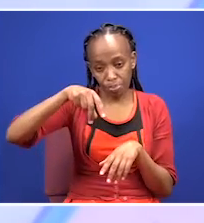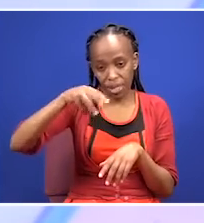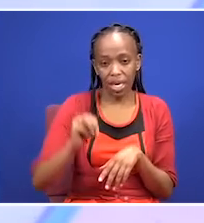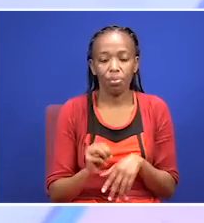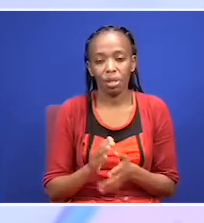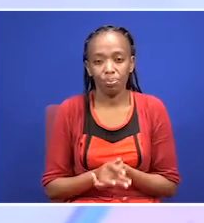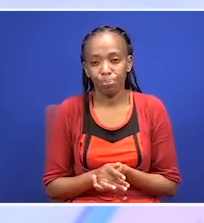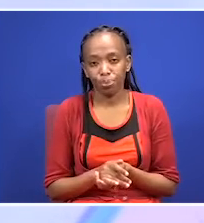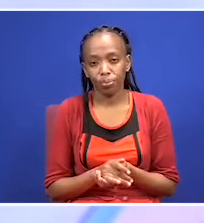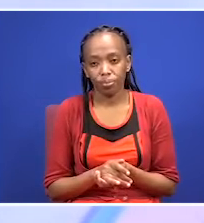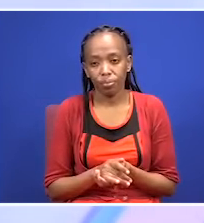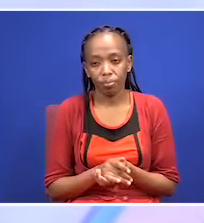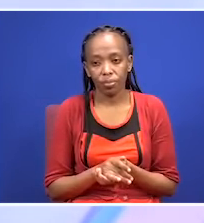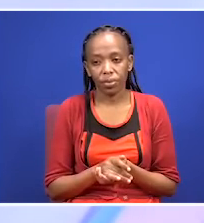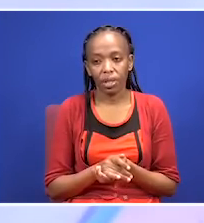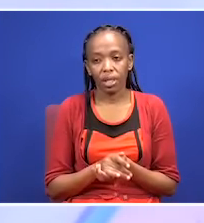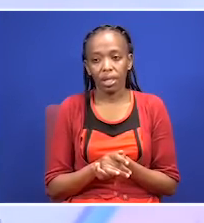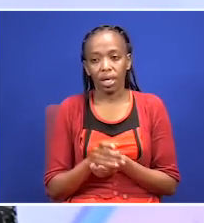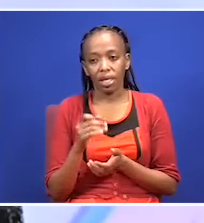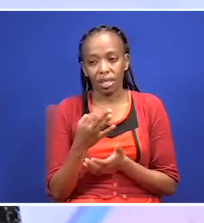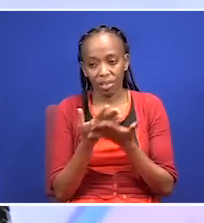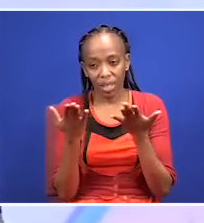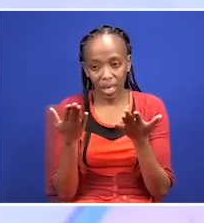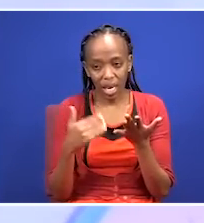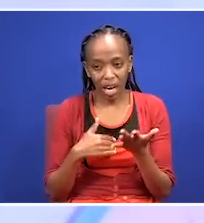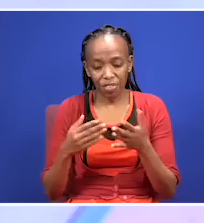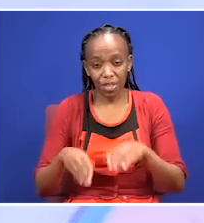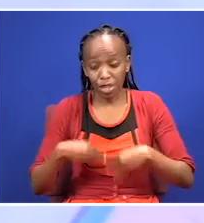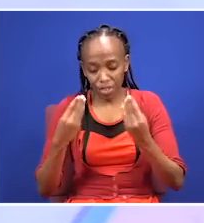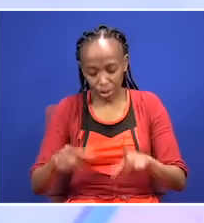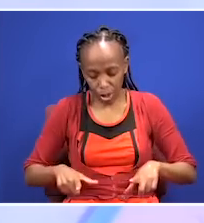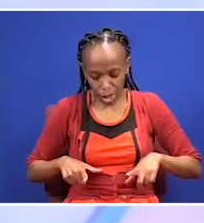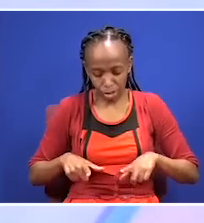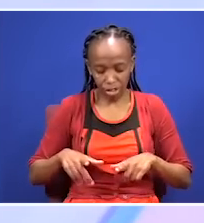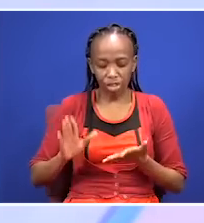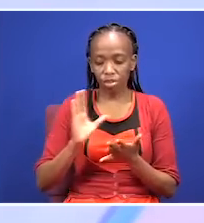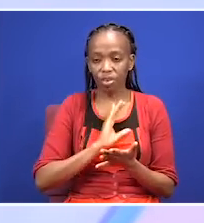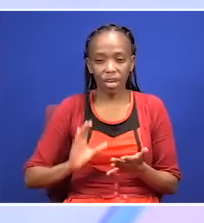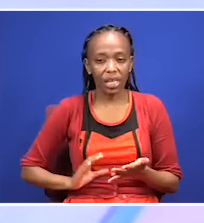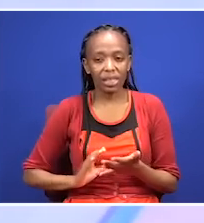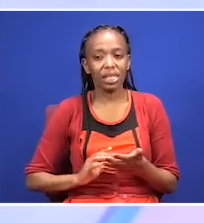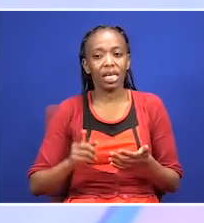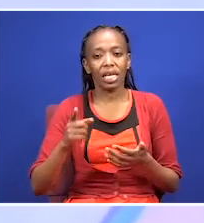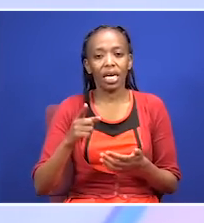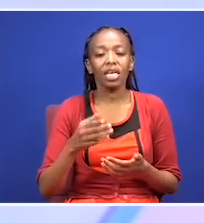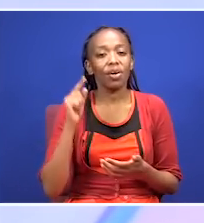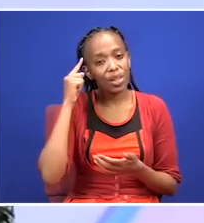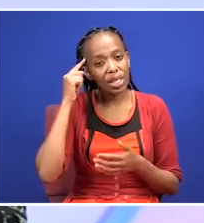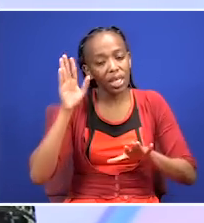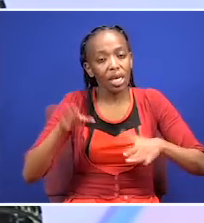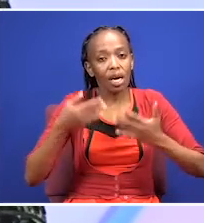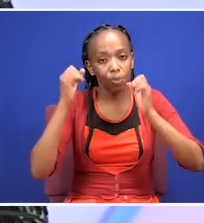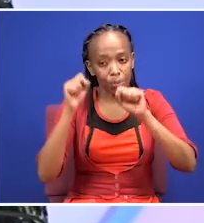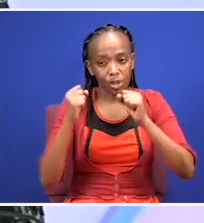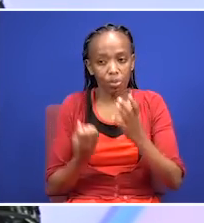pm and whether you are you have just given your life to christ and you are wondering how you